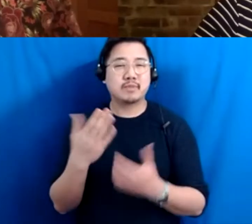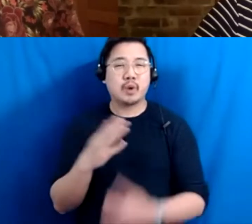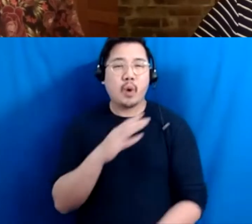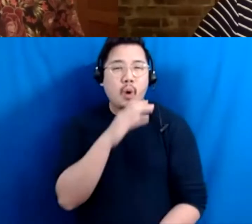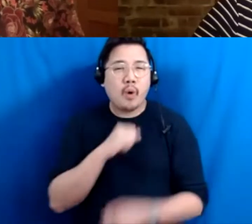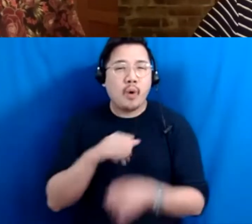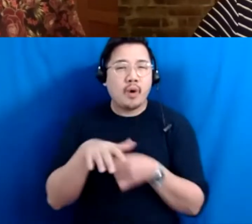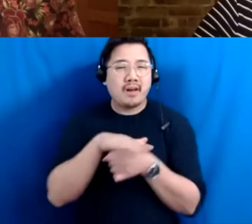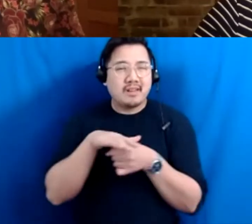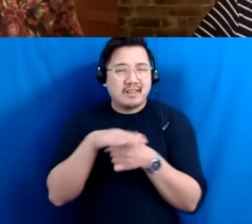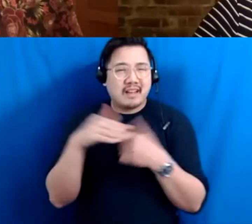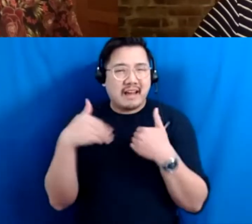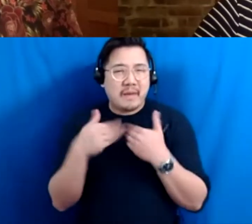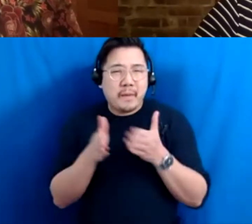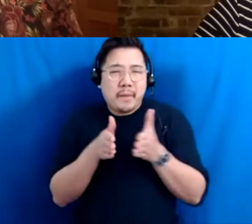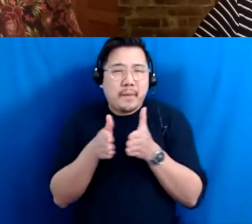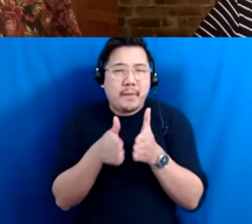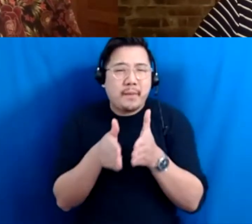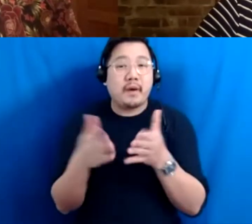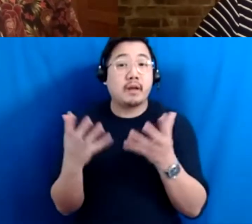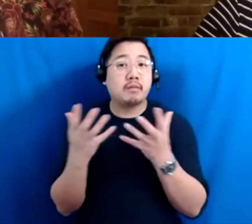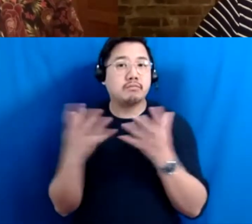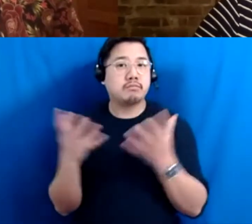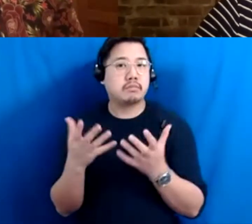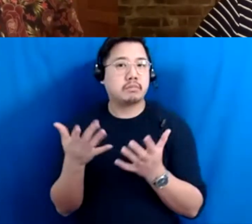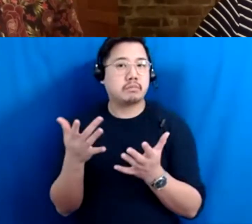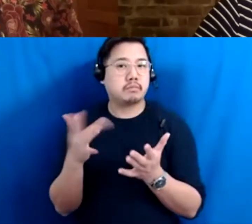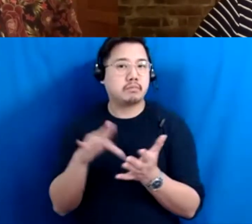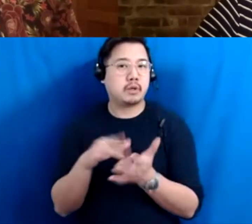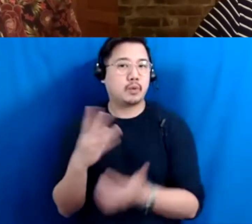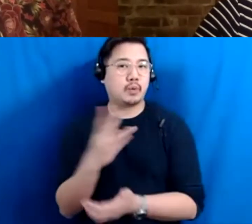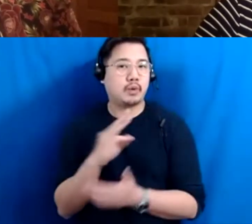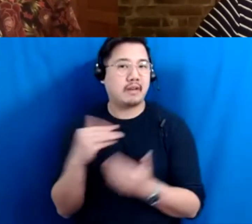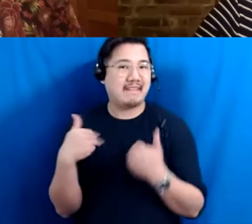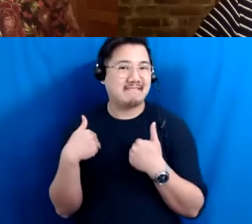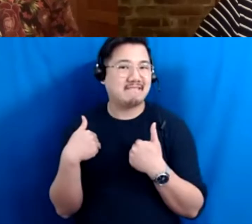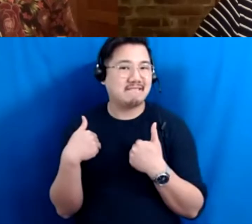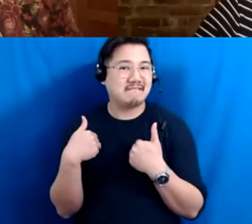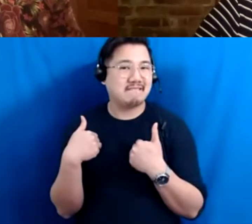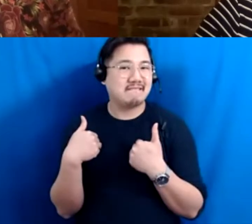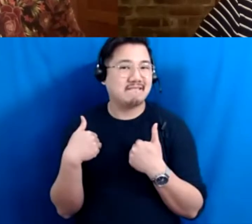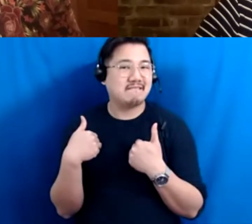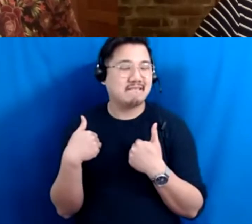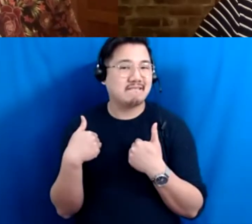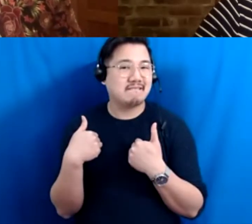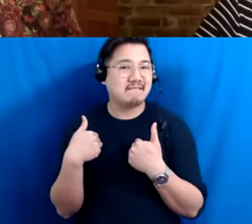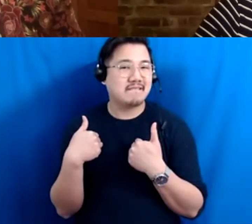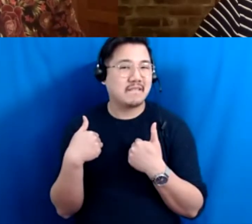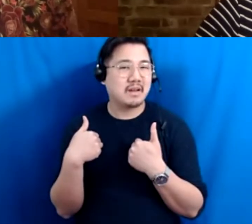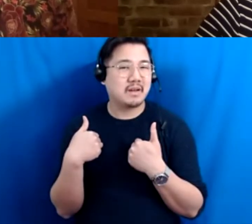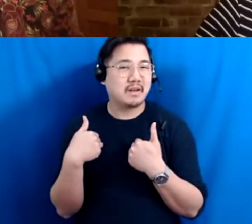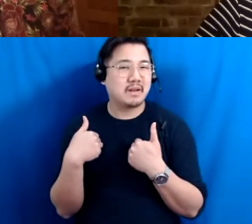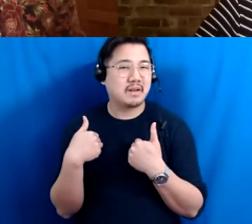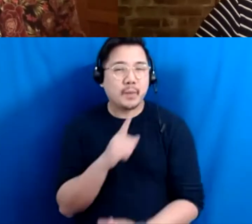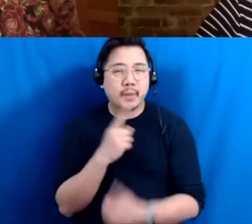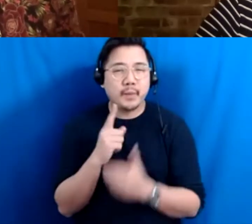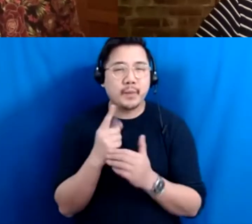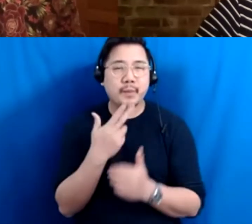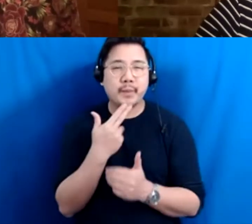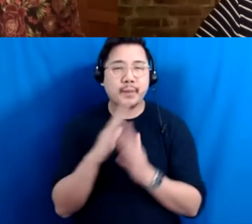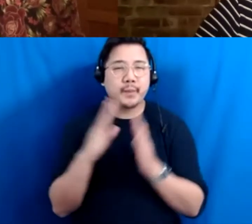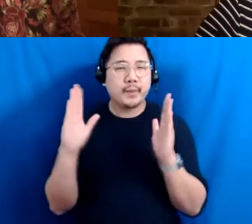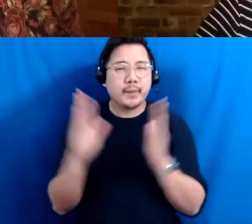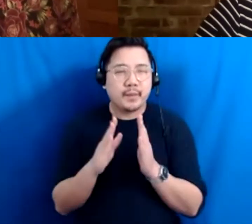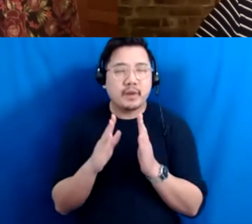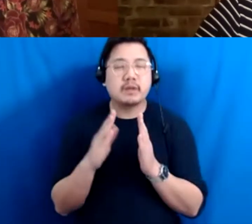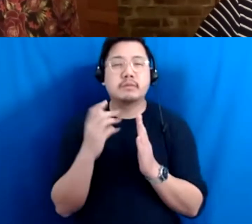think a lot of Midwestern towns have this feature. These are the alleyways where they're like roads, but